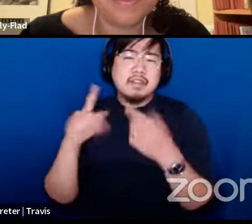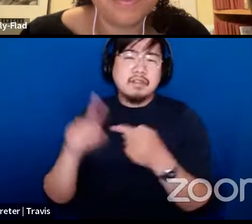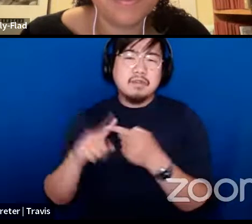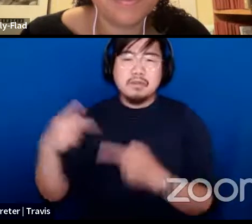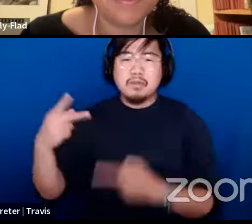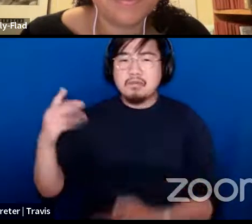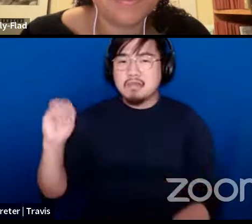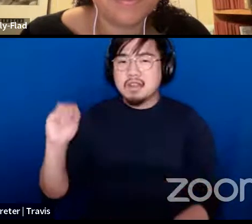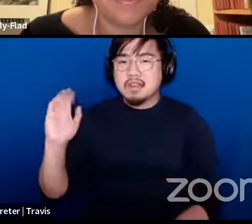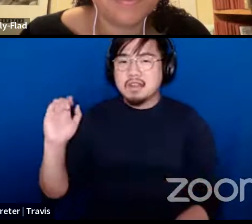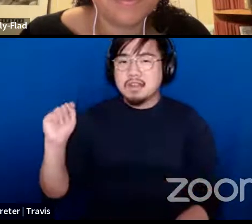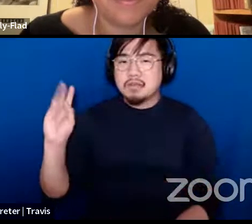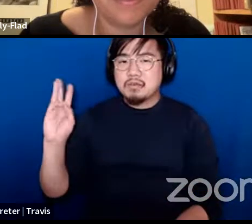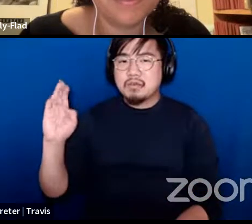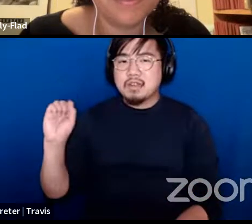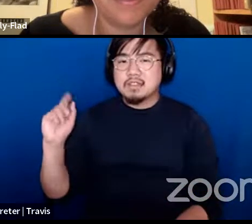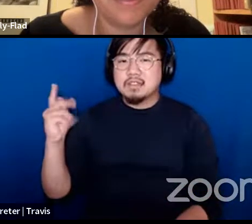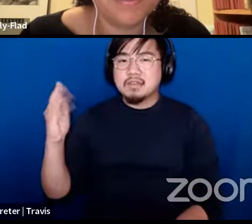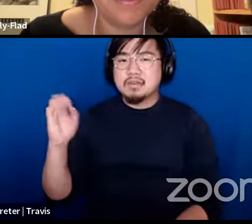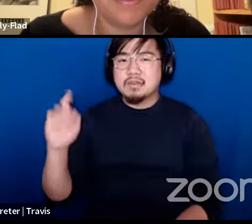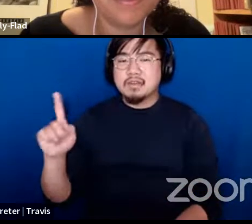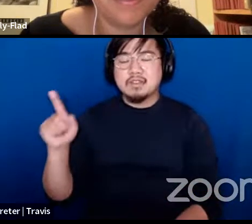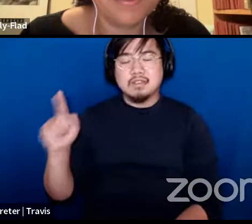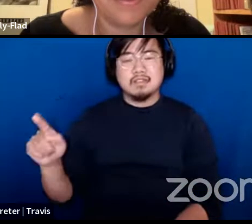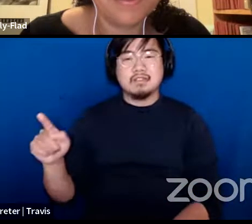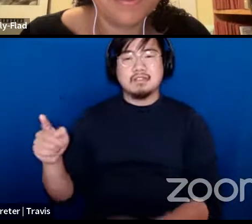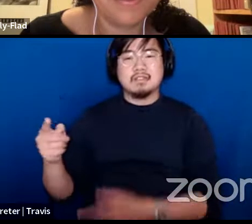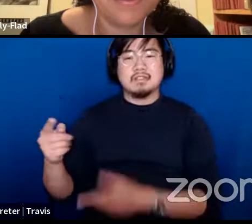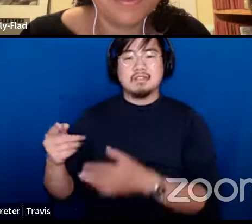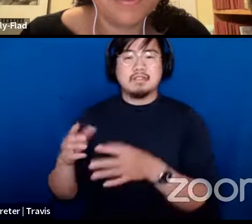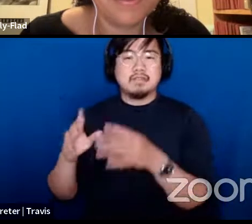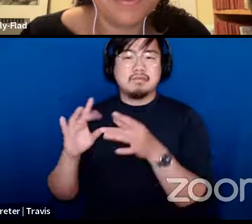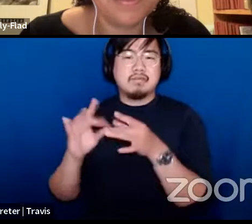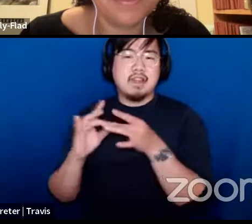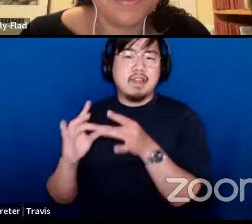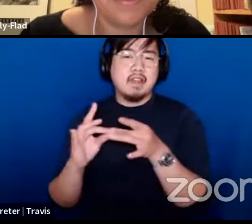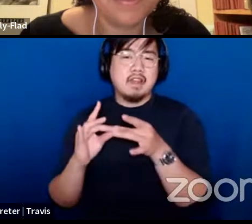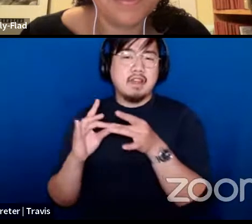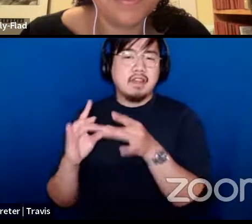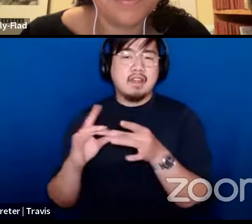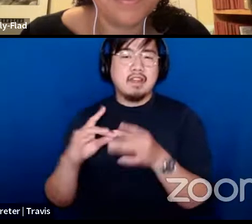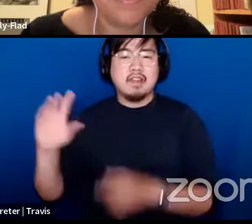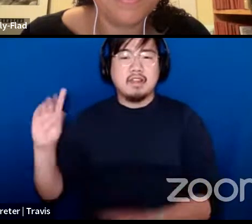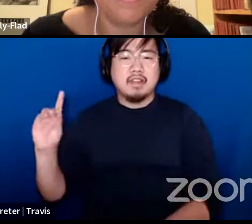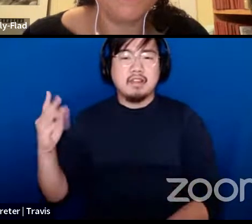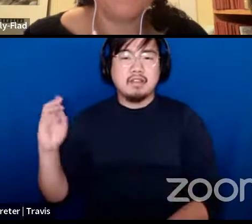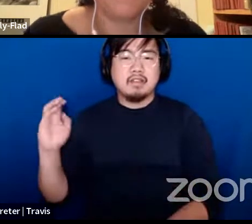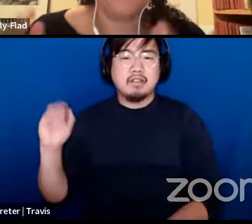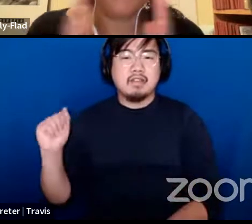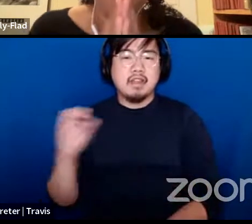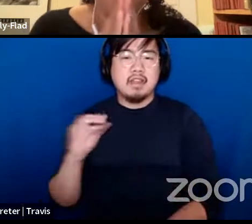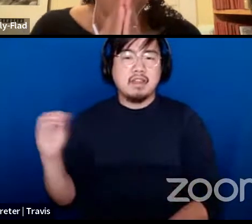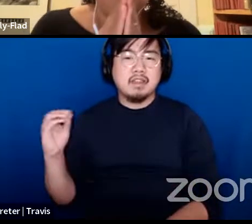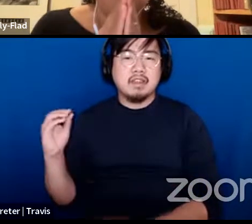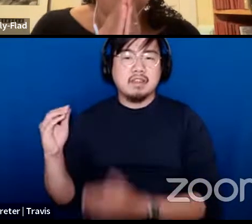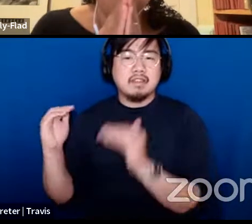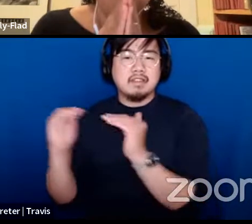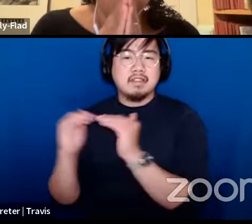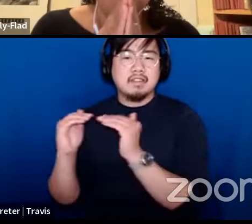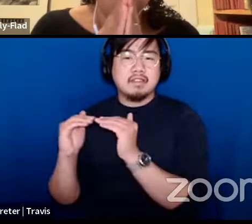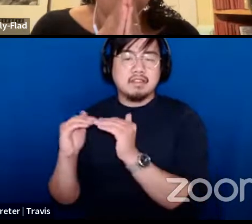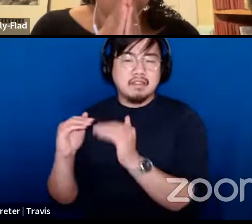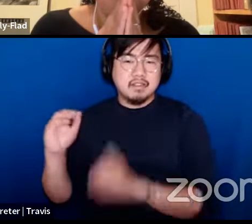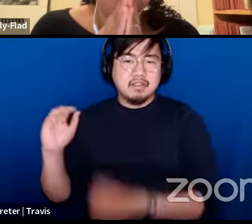who organizes the Dharma and Justice series and is the heartbeat and backbone of the Buddhism and